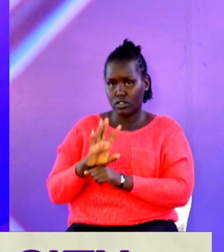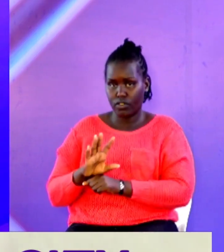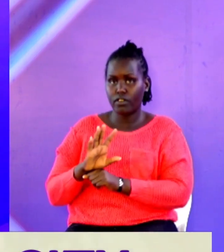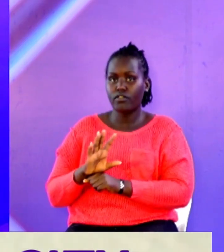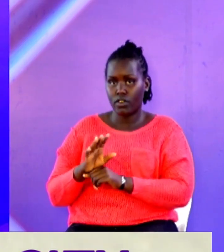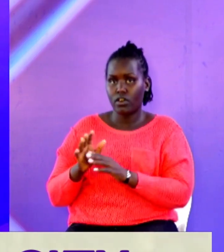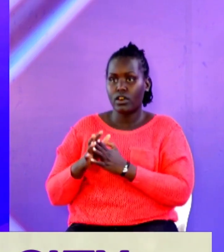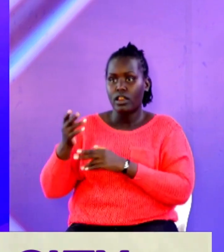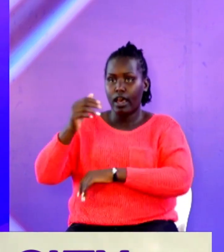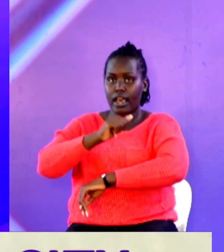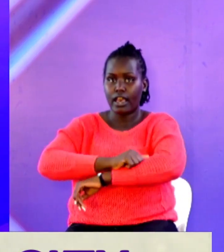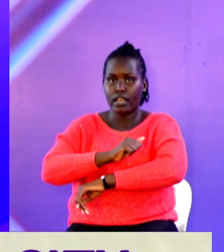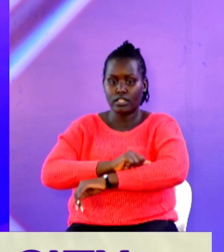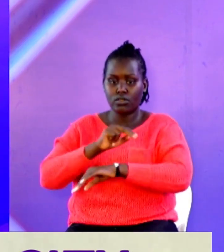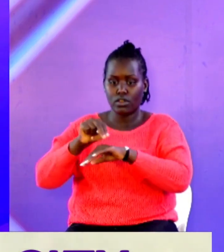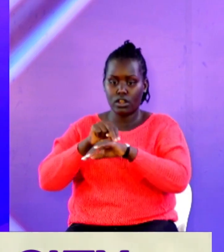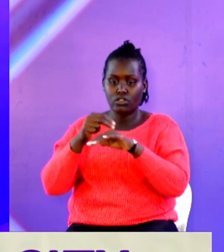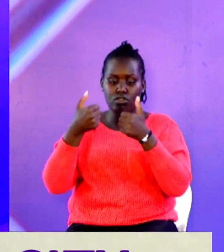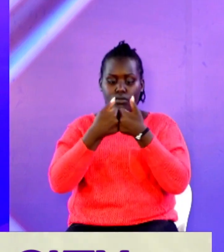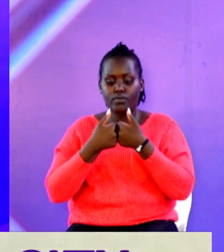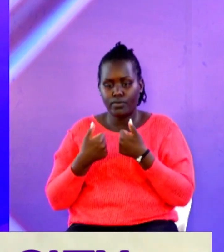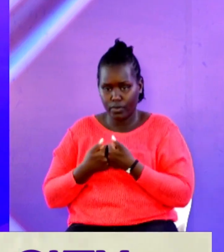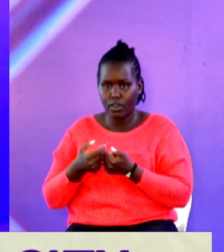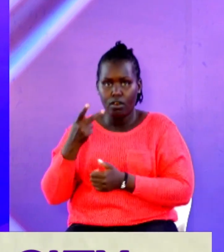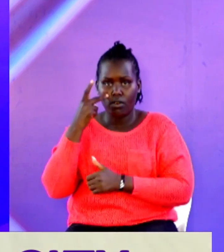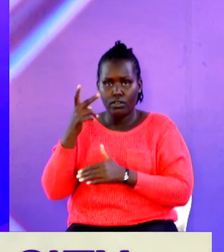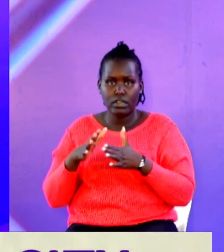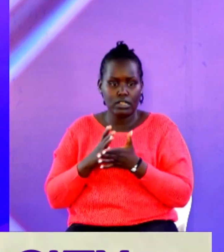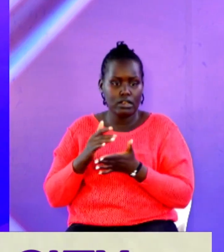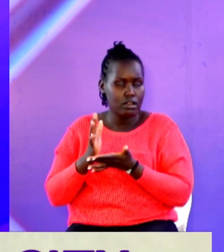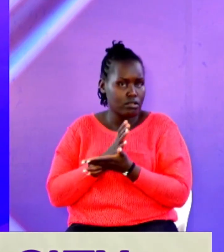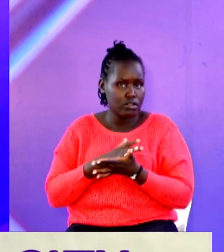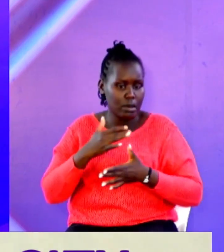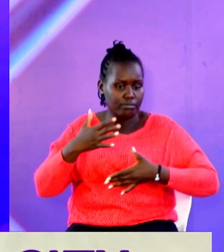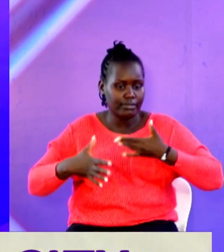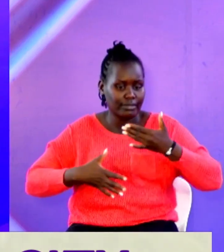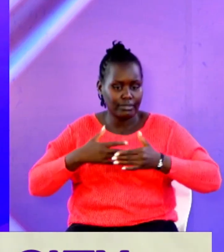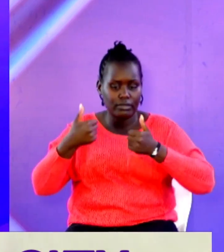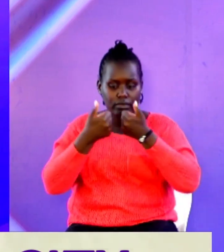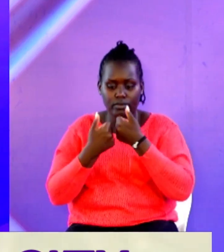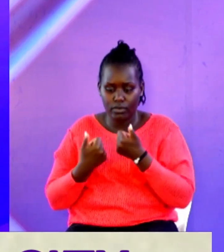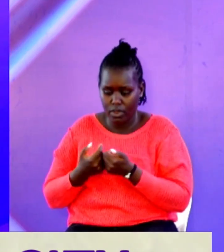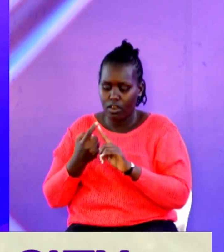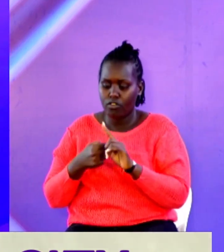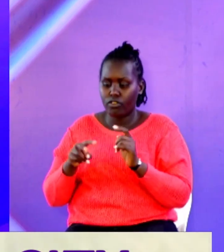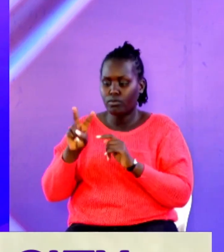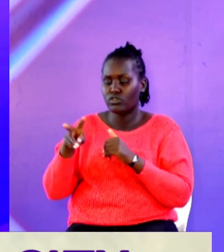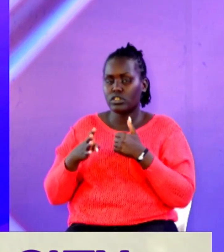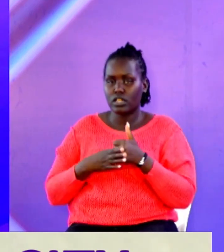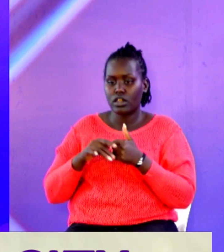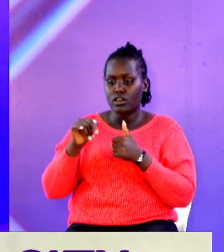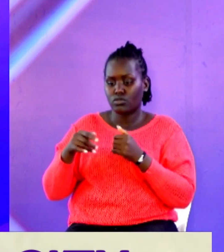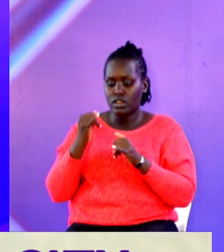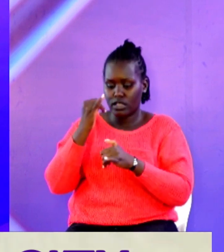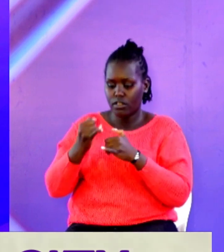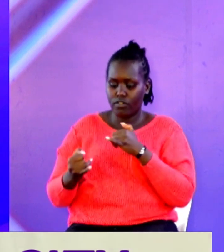Sports Association, the national games, have seen some exciting matches. That is from 29th. Of course, today is the finals